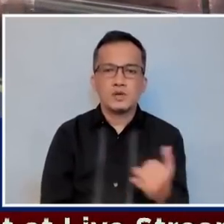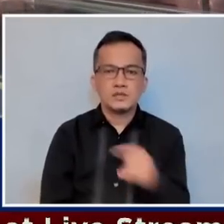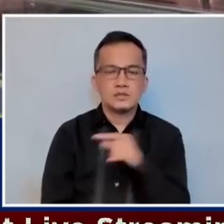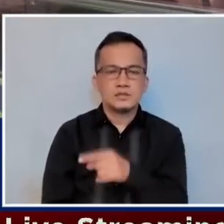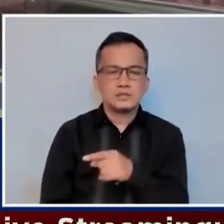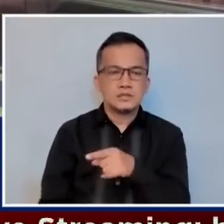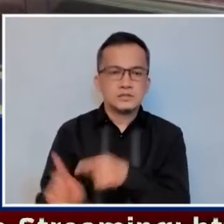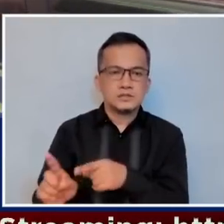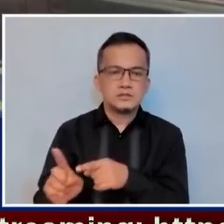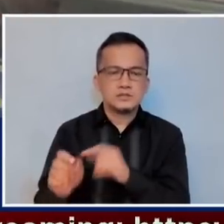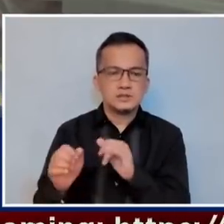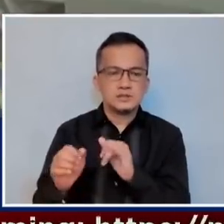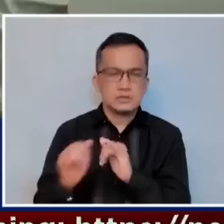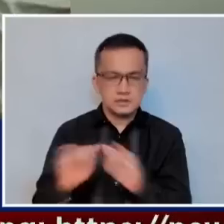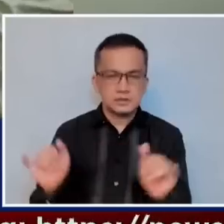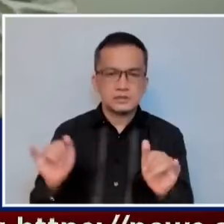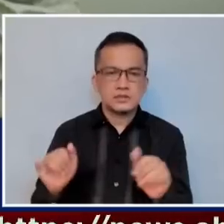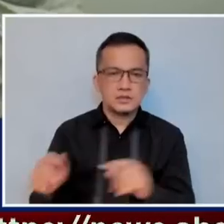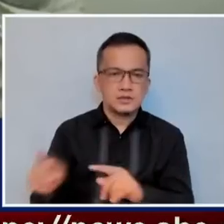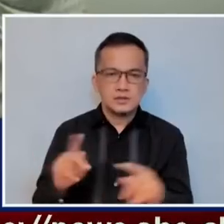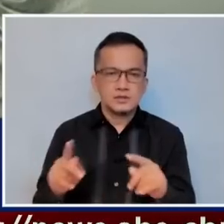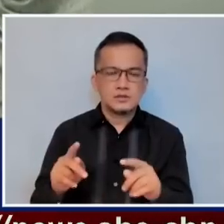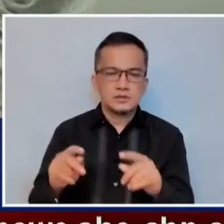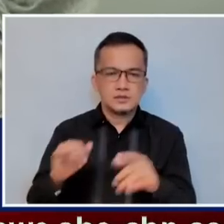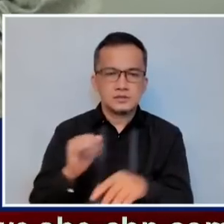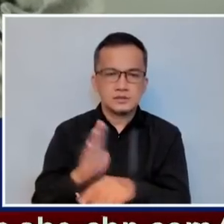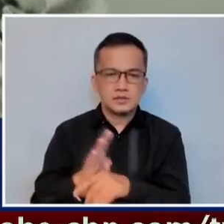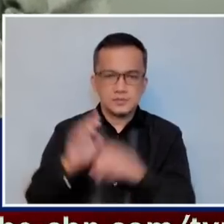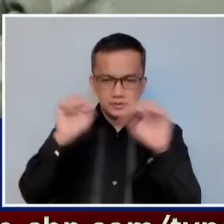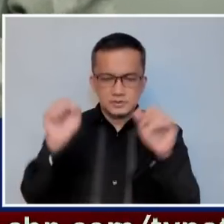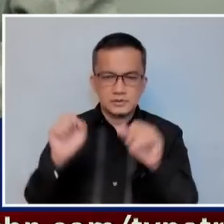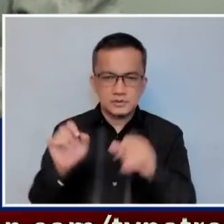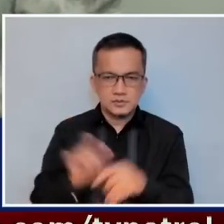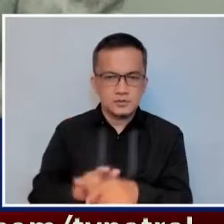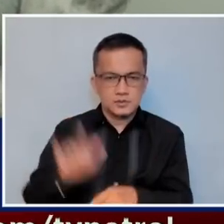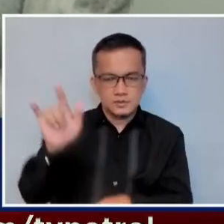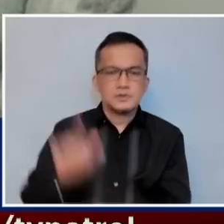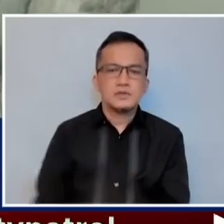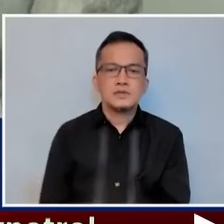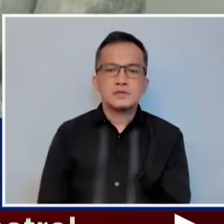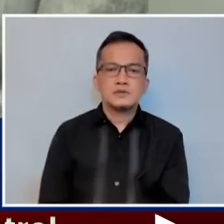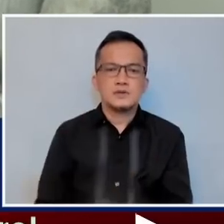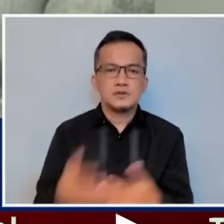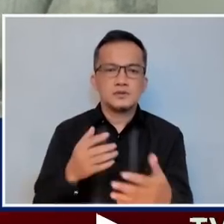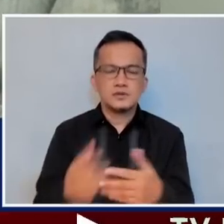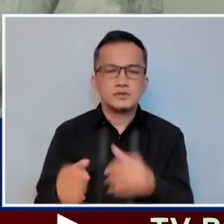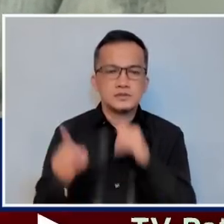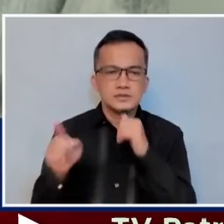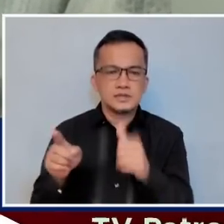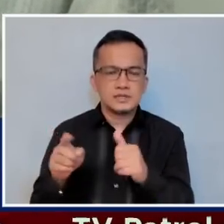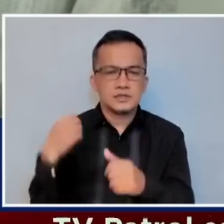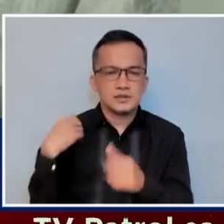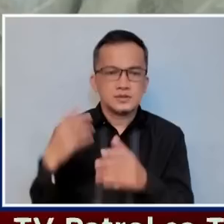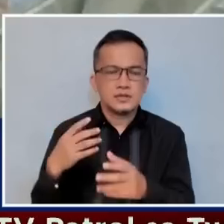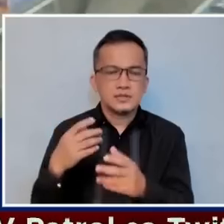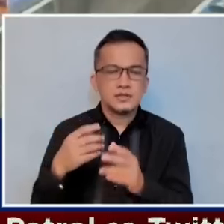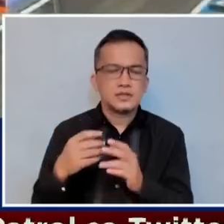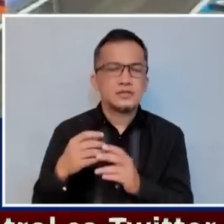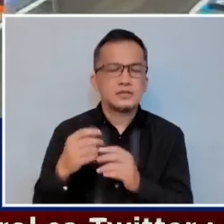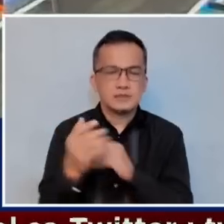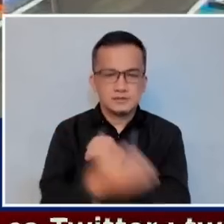still performing his job as president when he was abroad, no? Although that is not an official state visit.